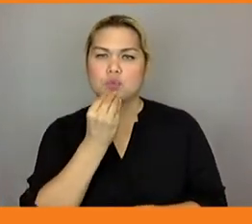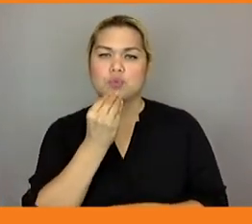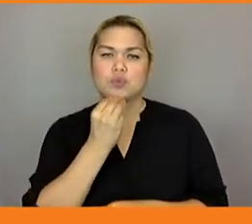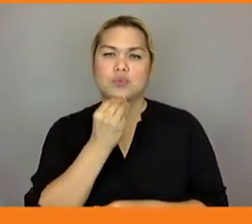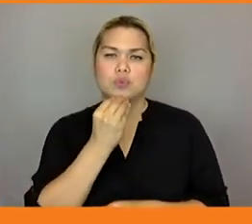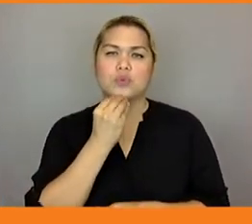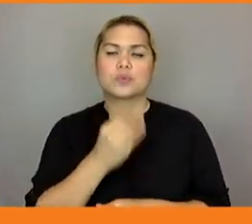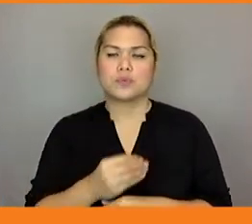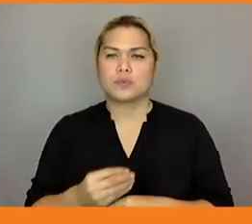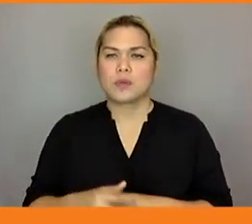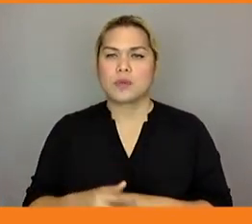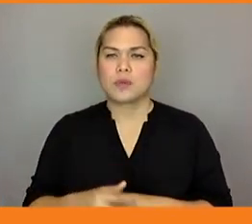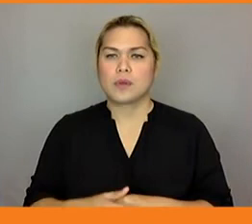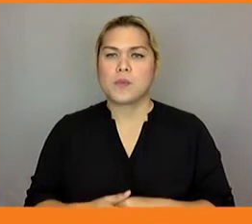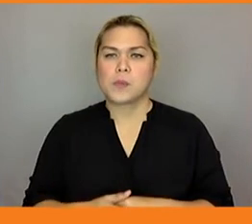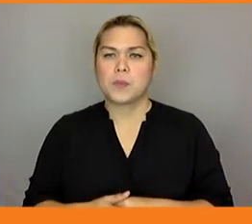May.